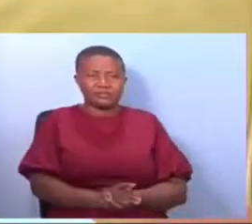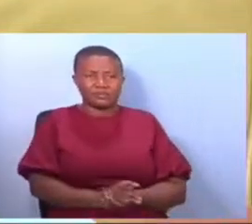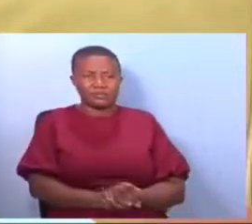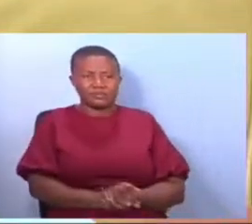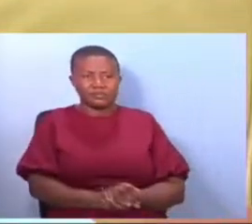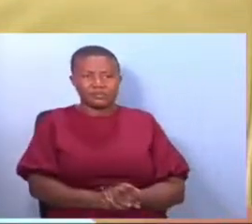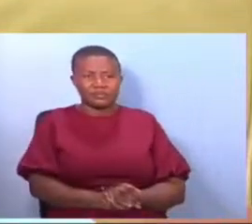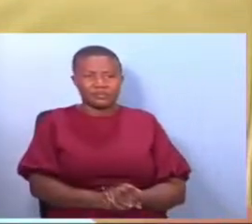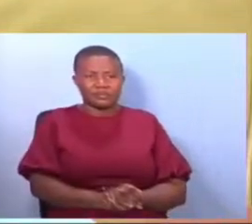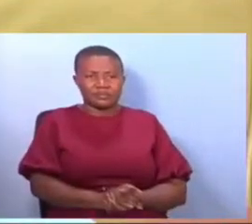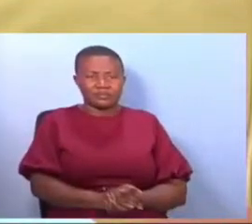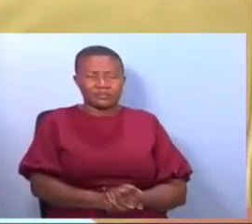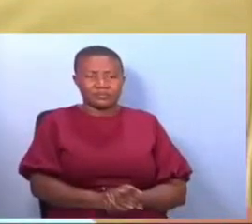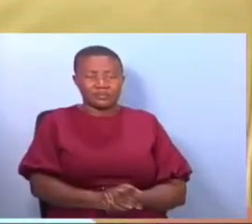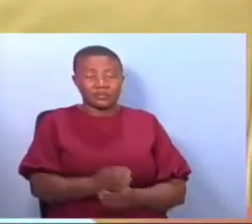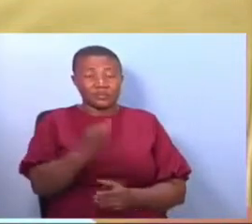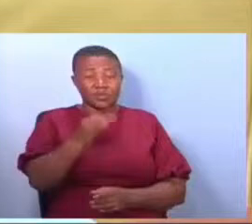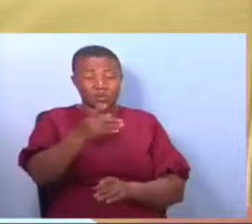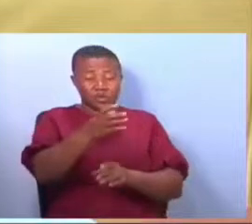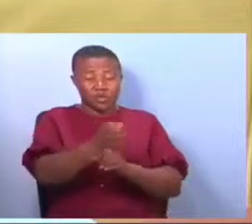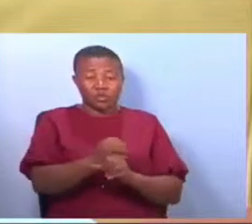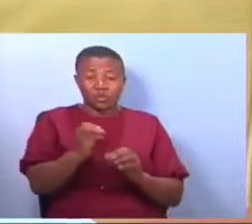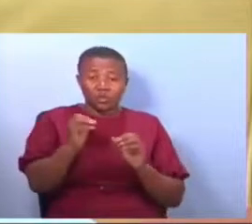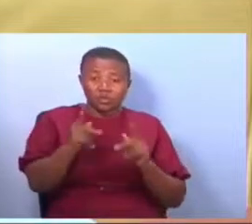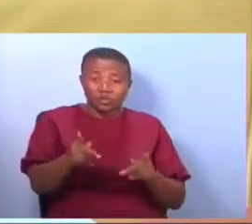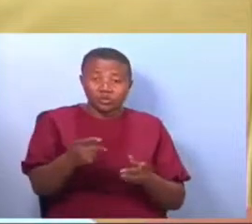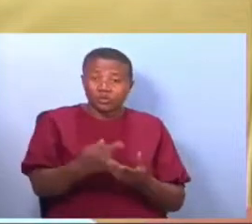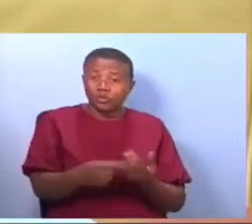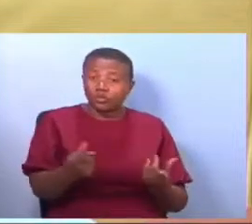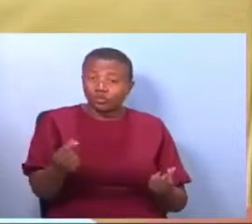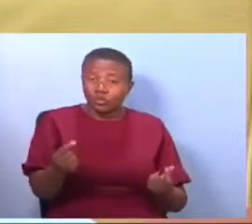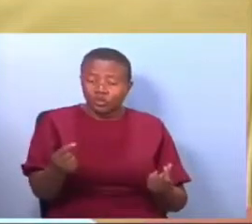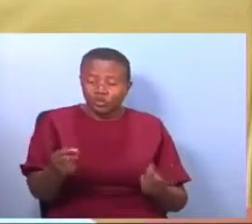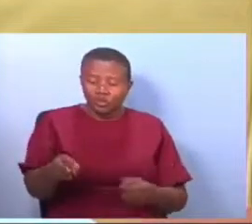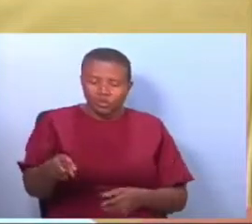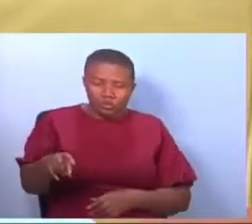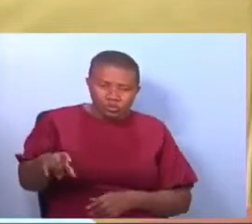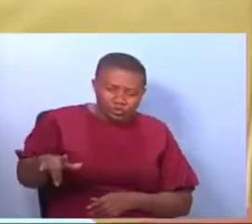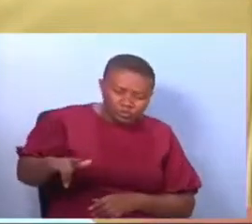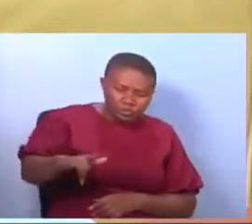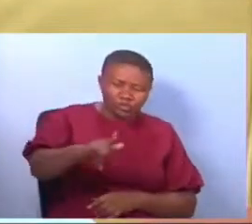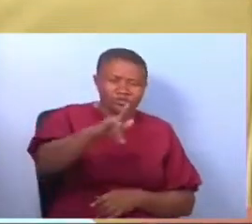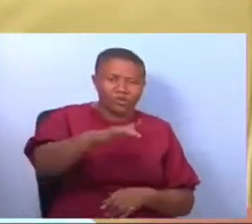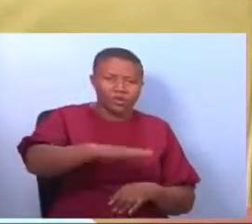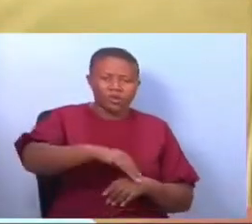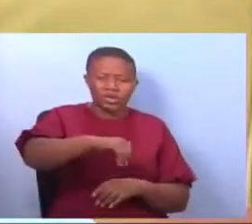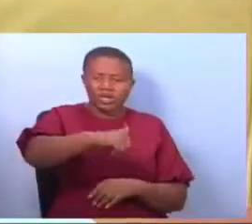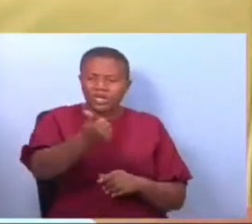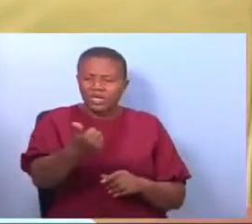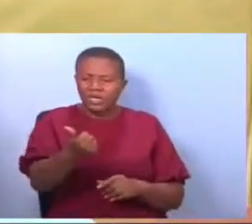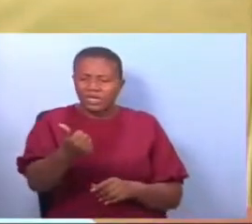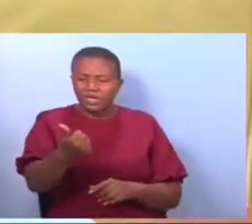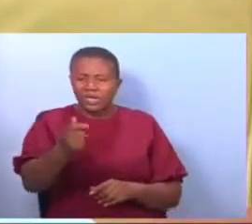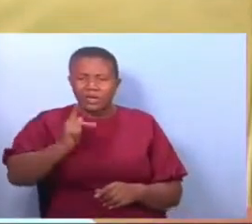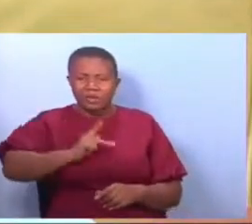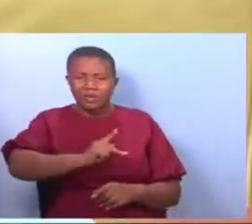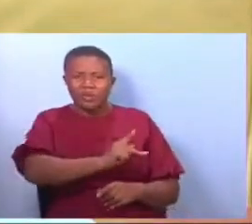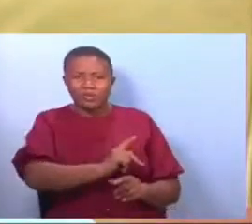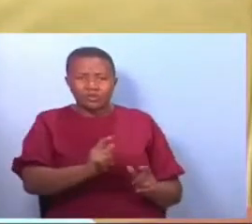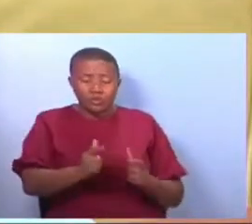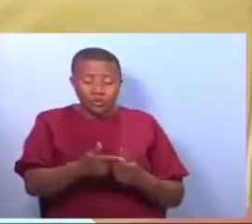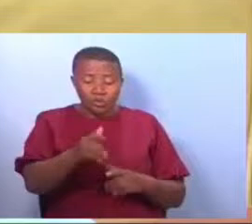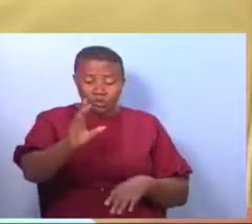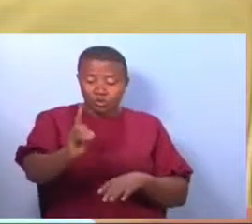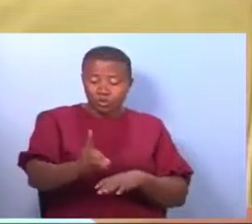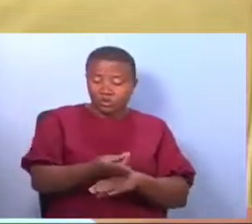And if you get the opportunity to travel on any parliamentary delegation, your duty as a